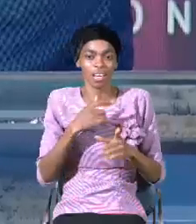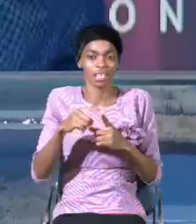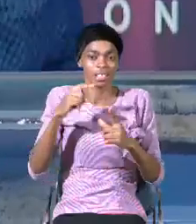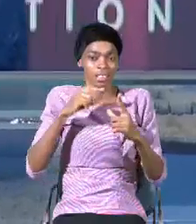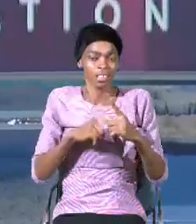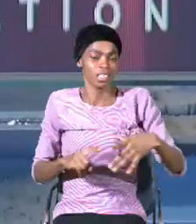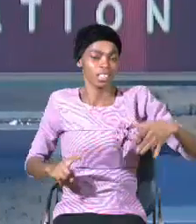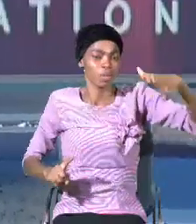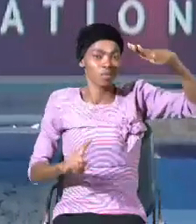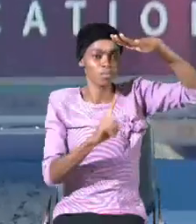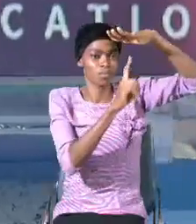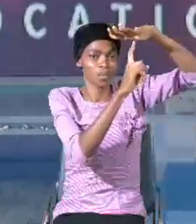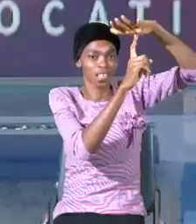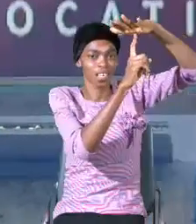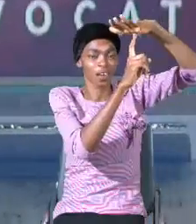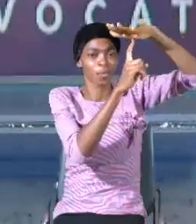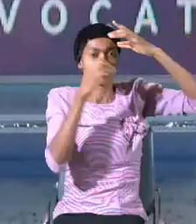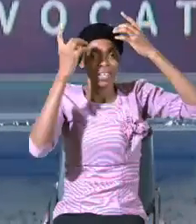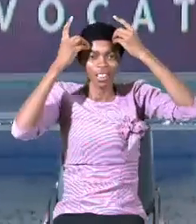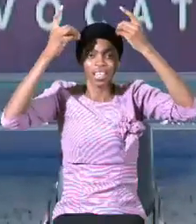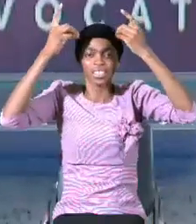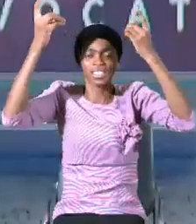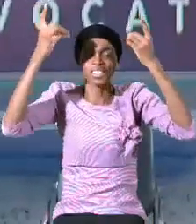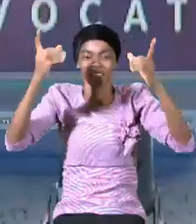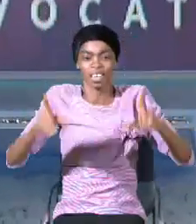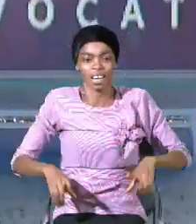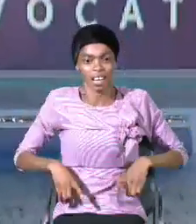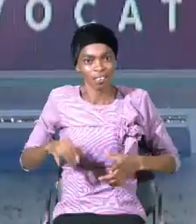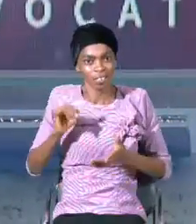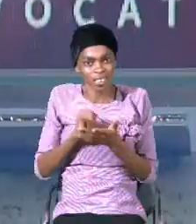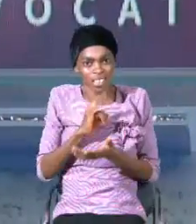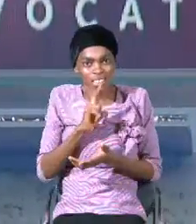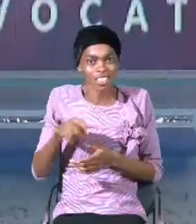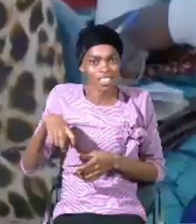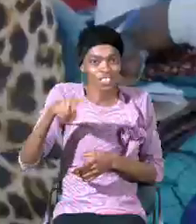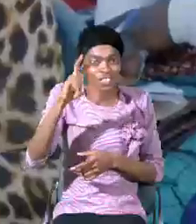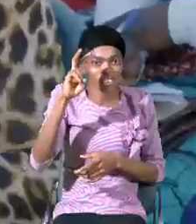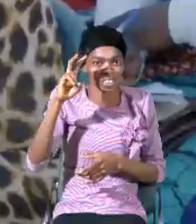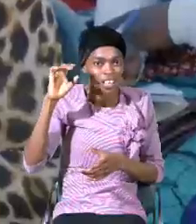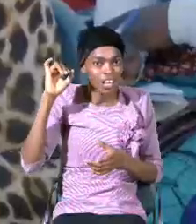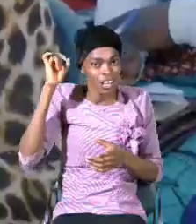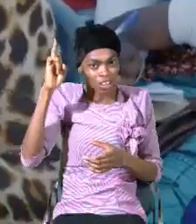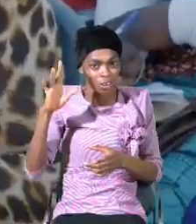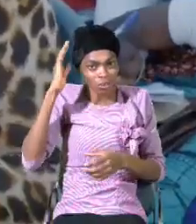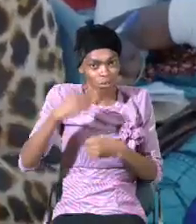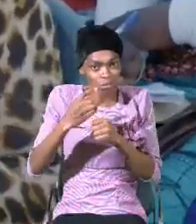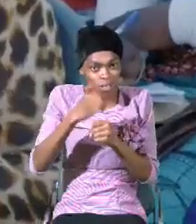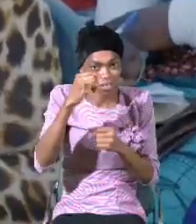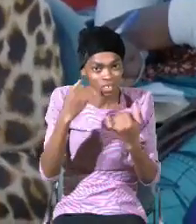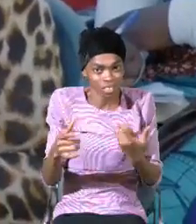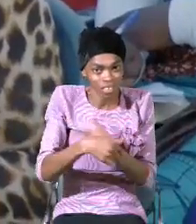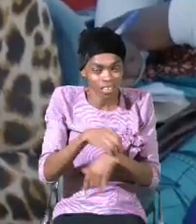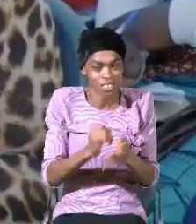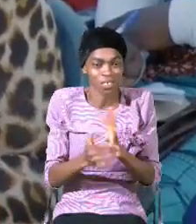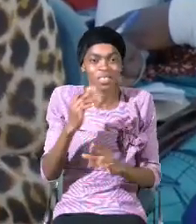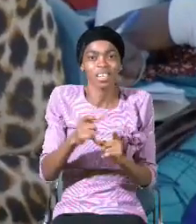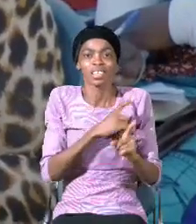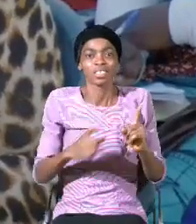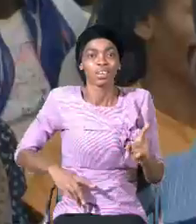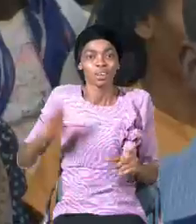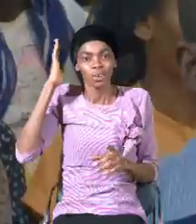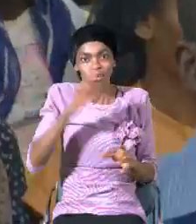peak destined life. That's the journey we're making today. And the Lord will take